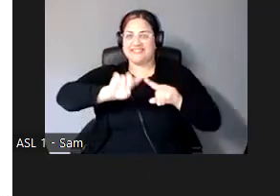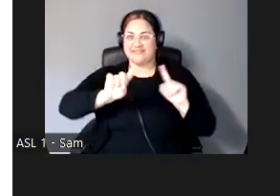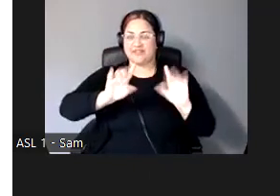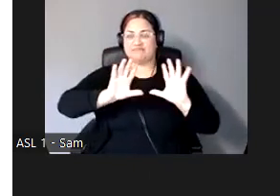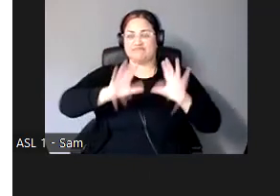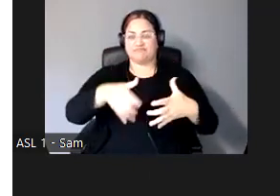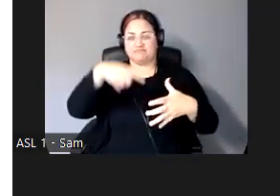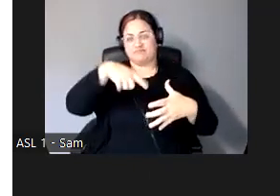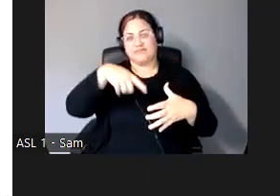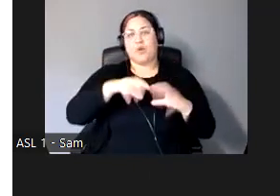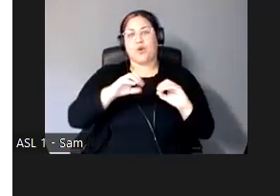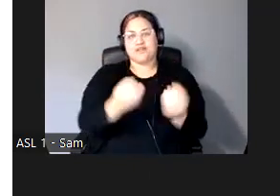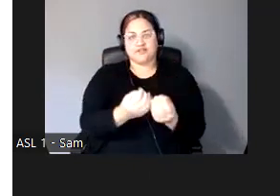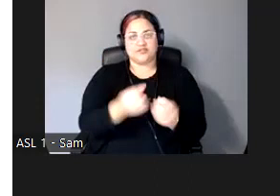Francophone